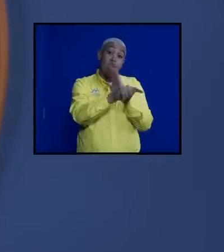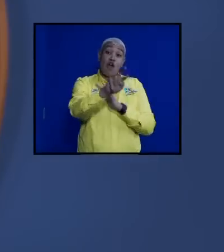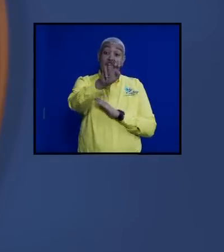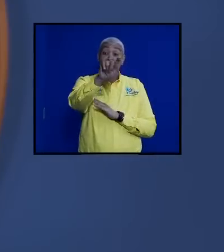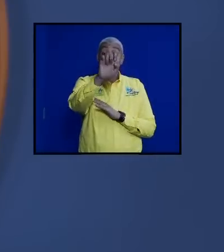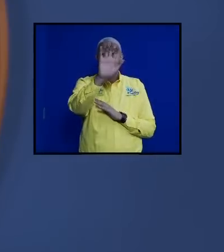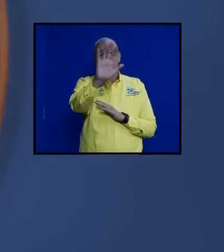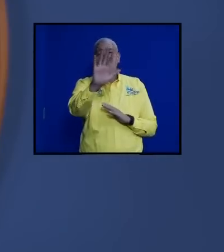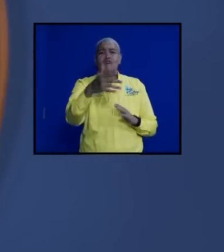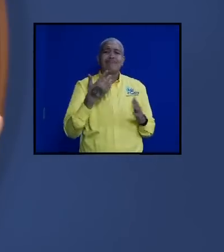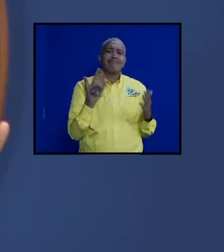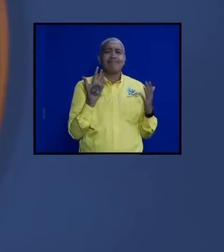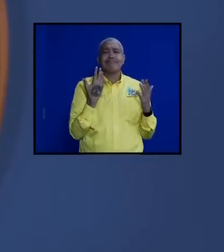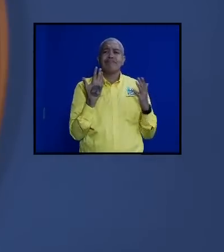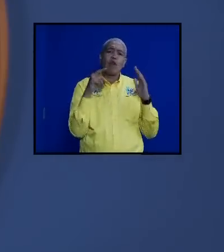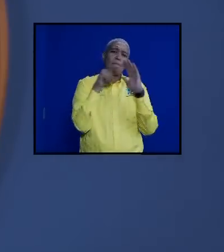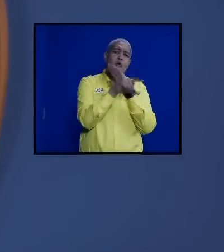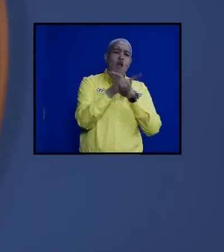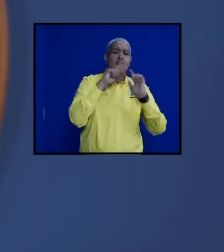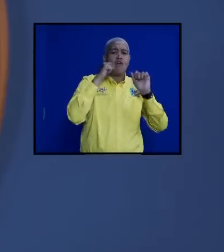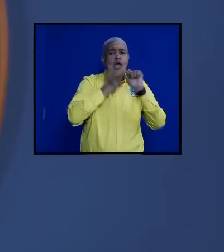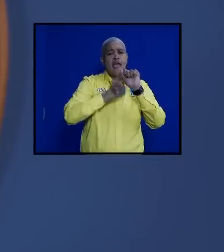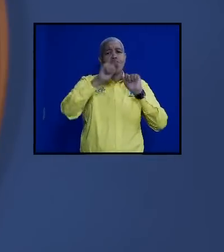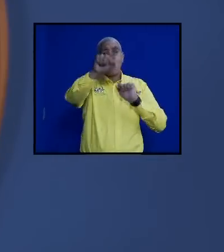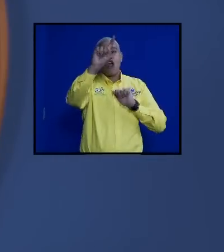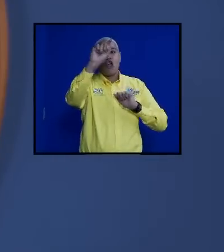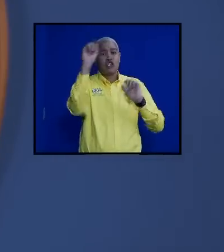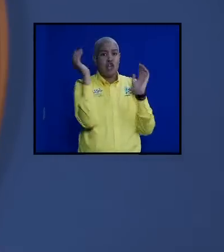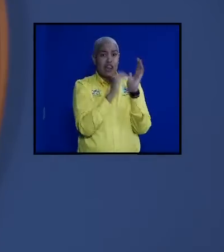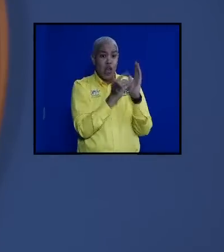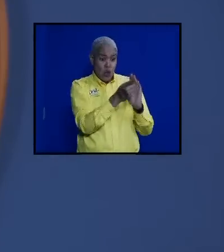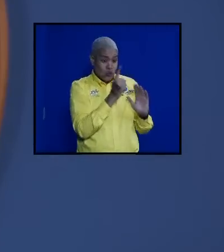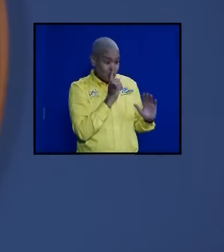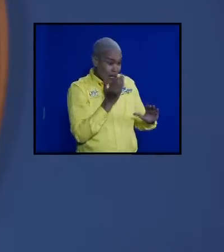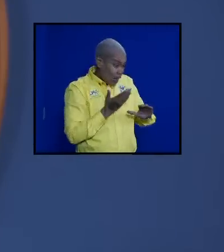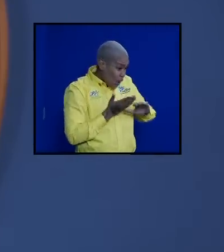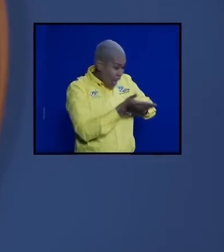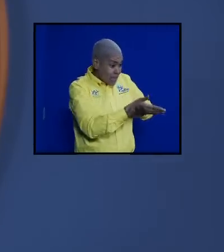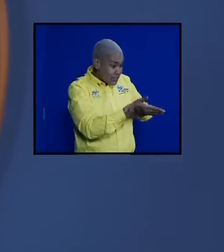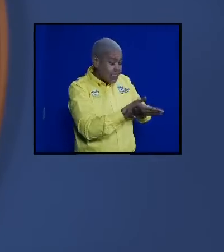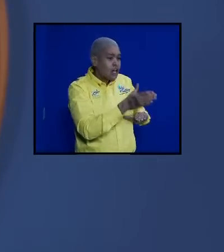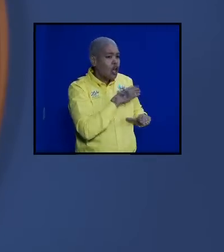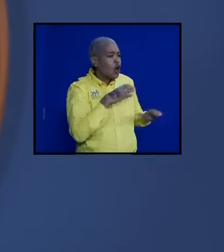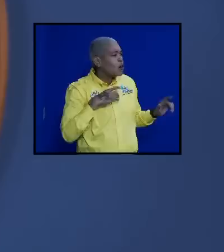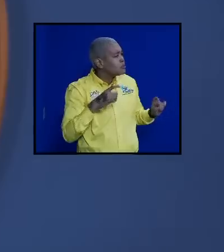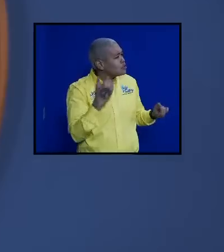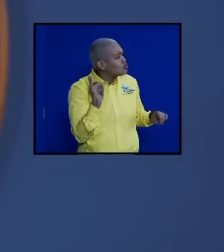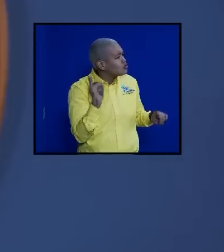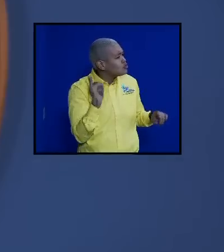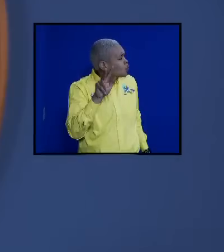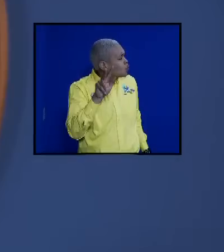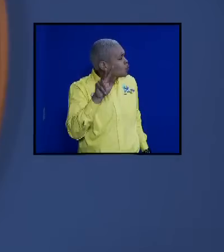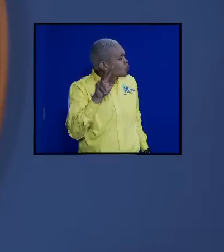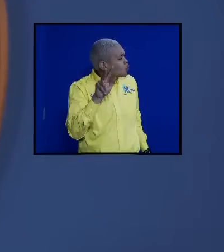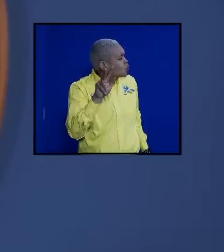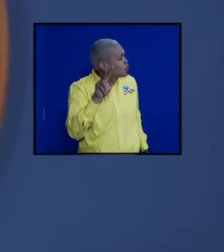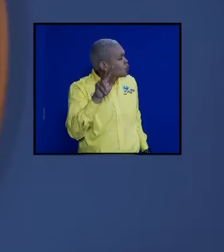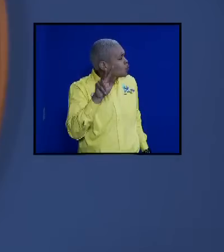that is your murders per 100,000, exceed, Commissioner, remind me of the figure, I believe it was 30 per